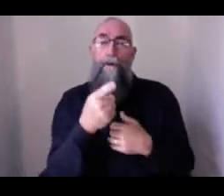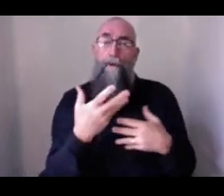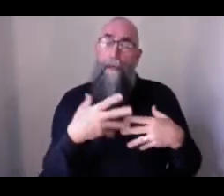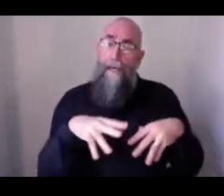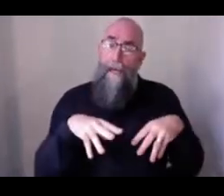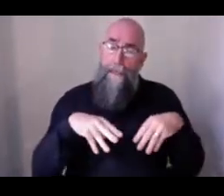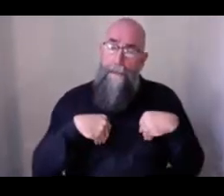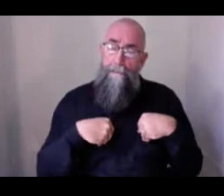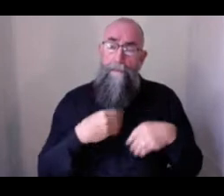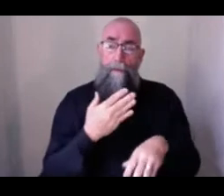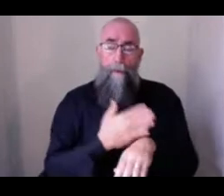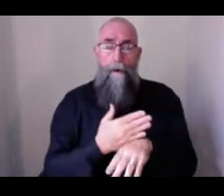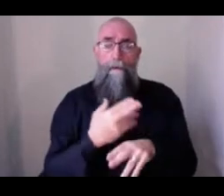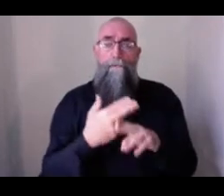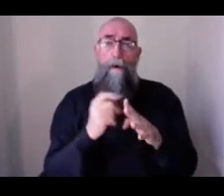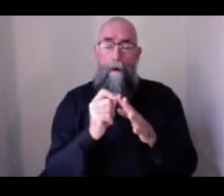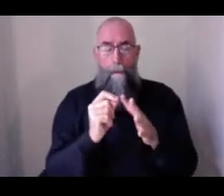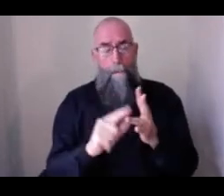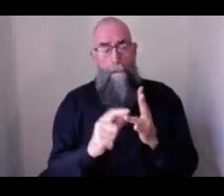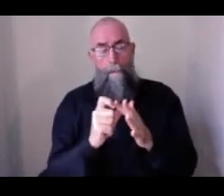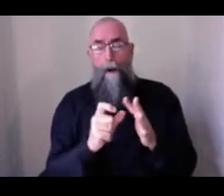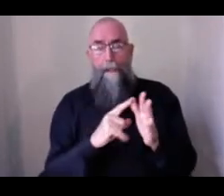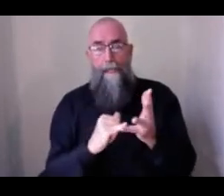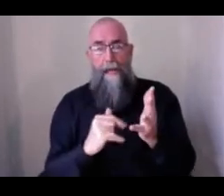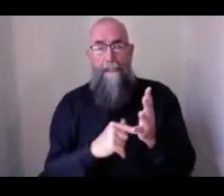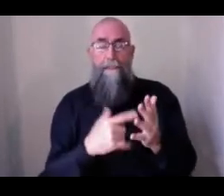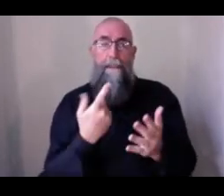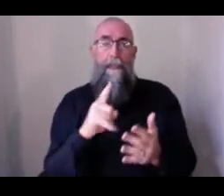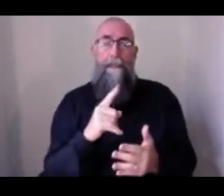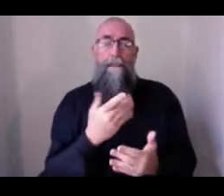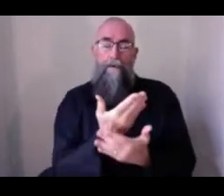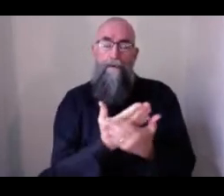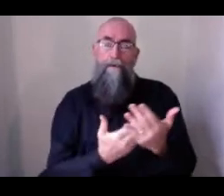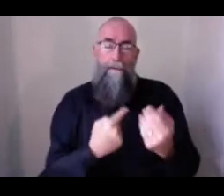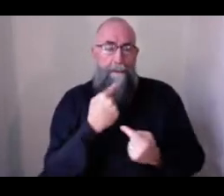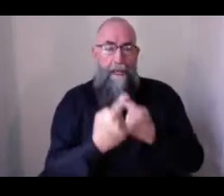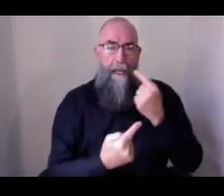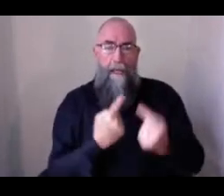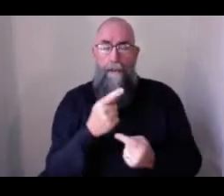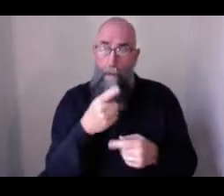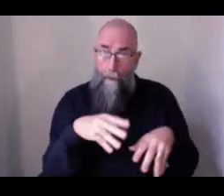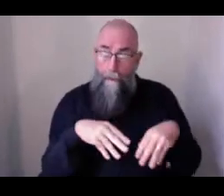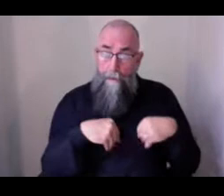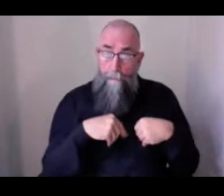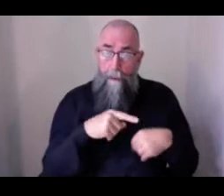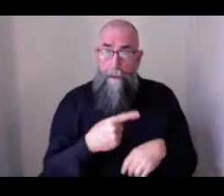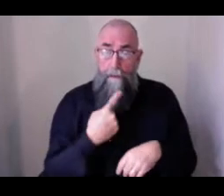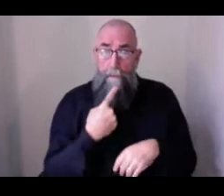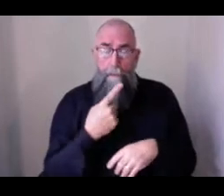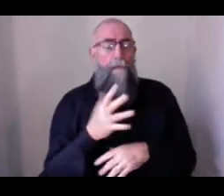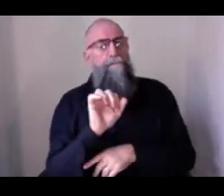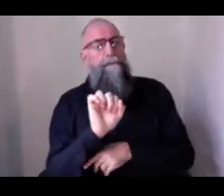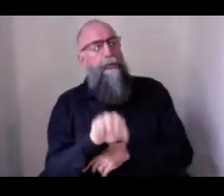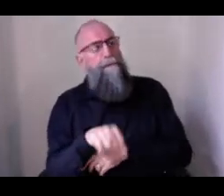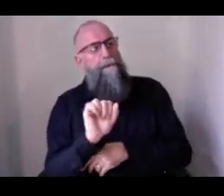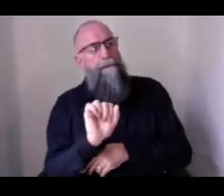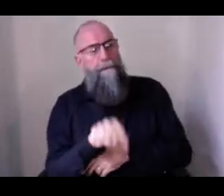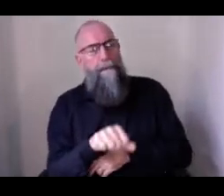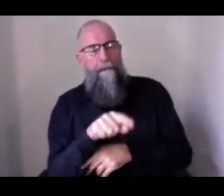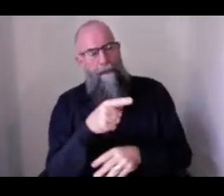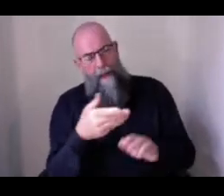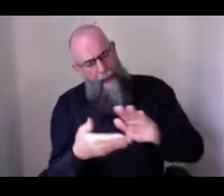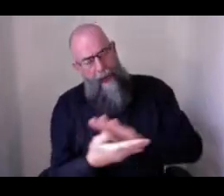scripted audio storytelling? Yes, we do. I think that falls within the arts and